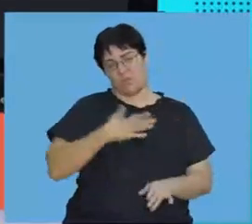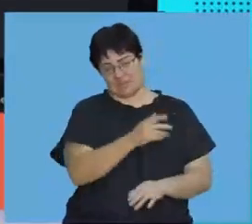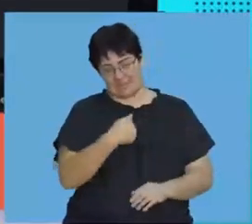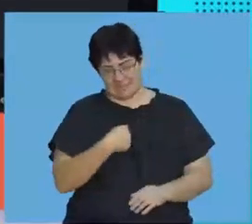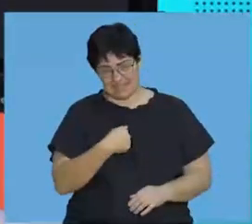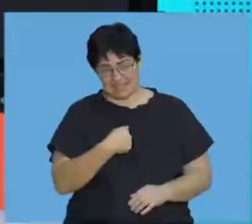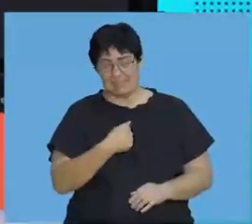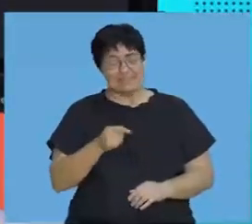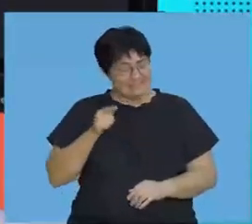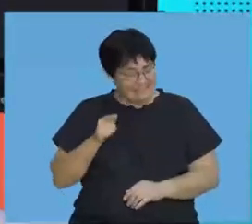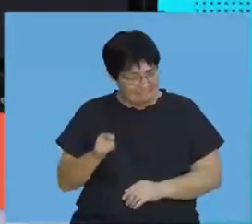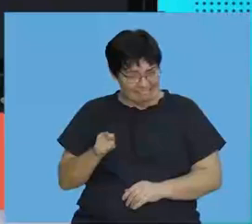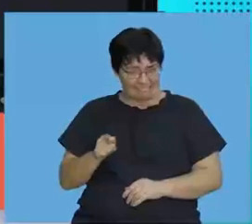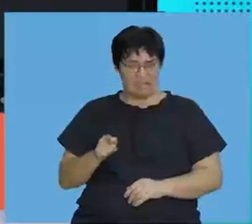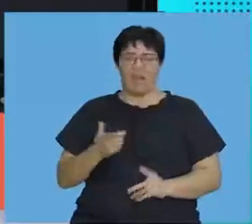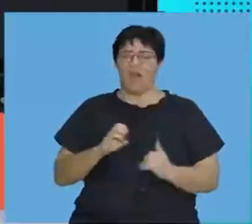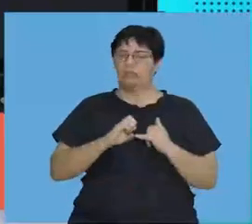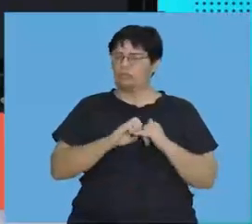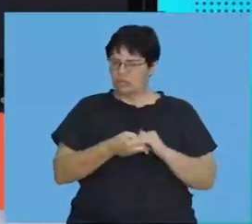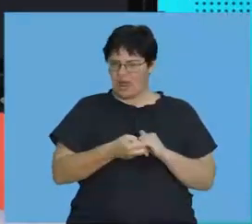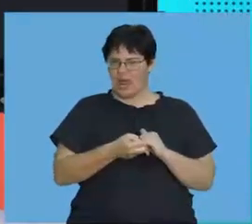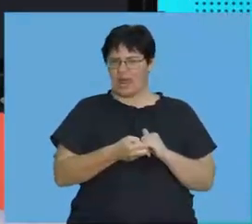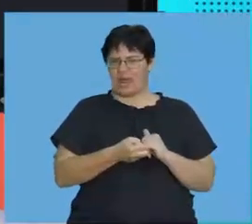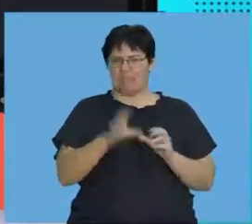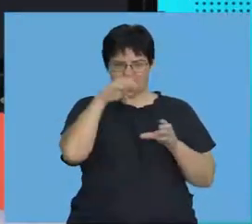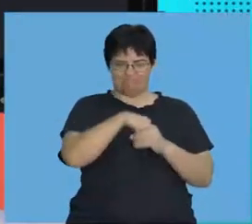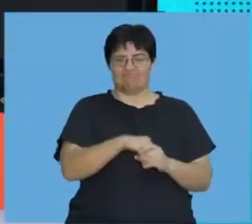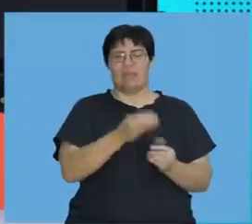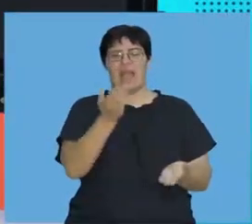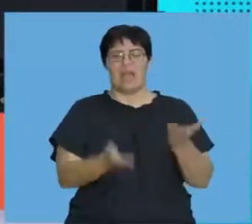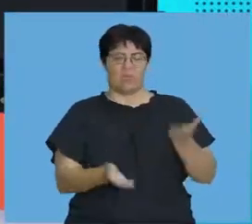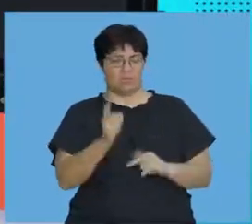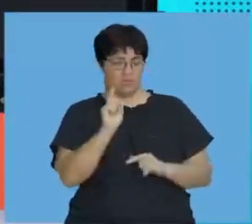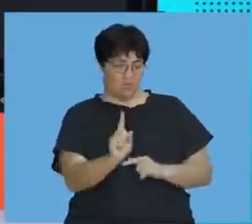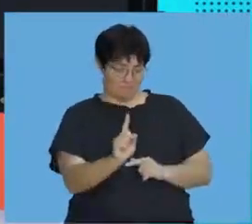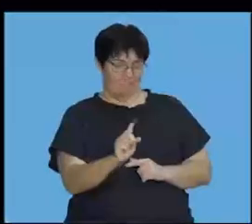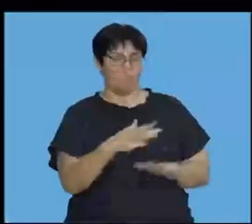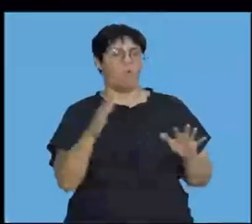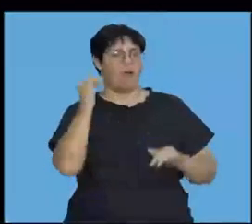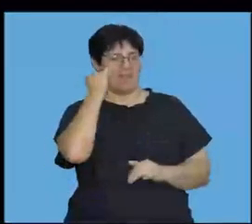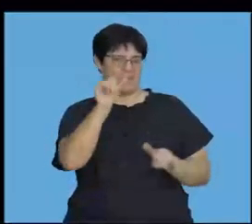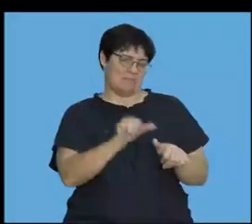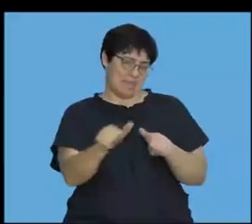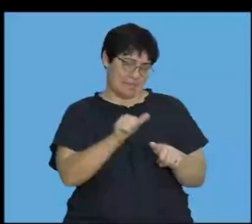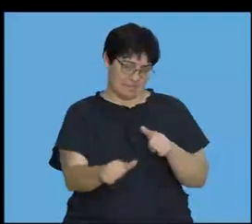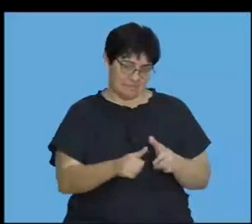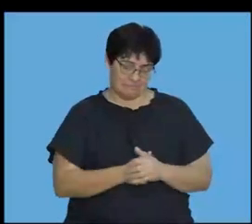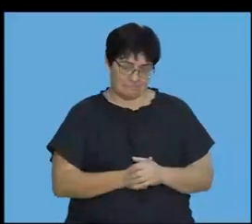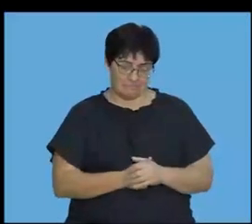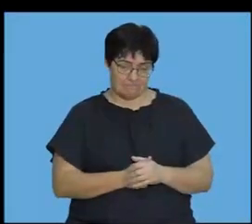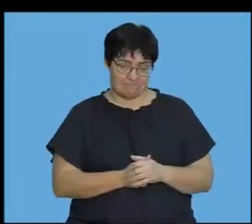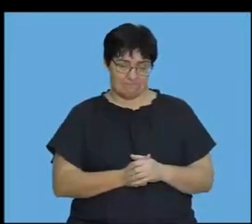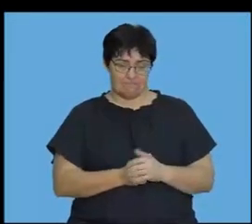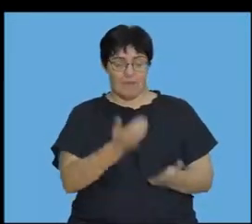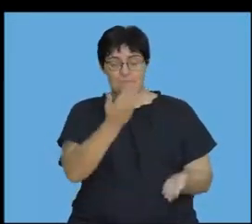every section, but with this one in particular, trying to keep it all in one equation is a good idea. Now, the mass of